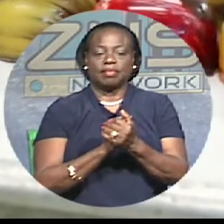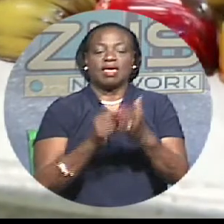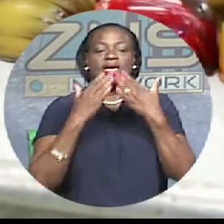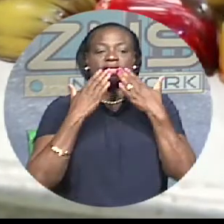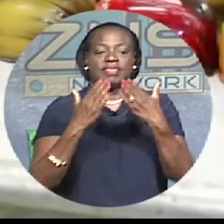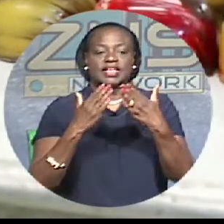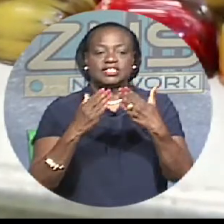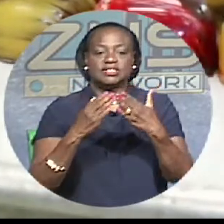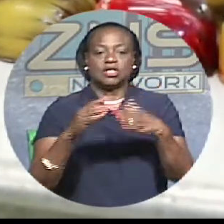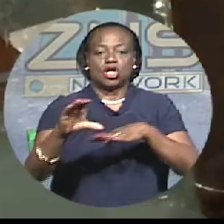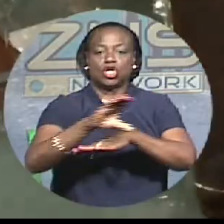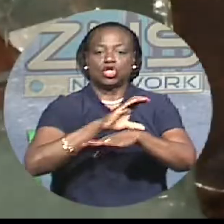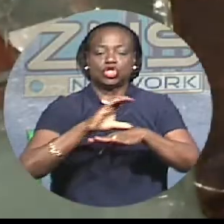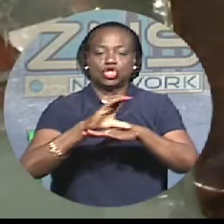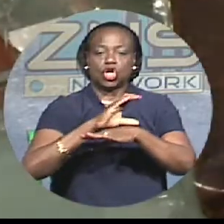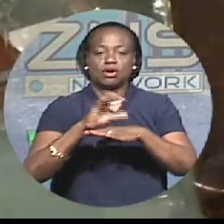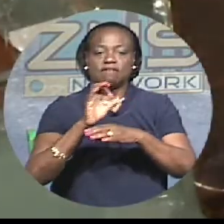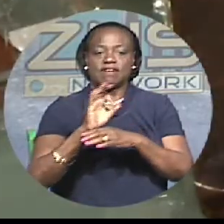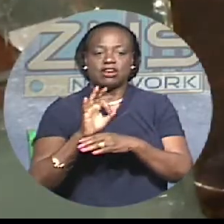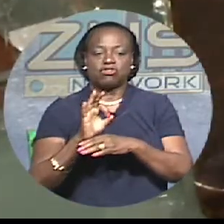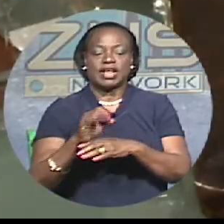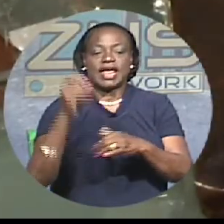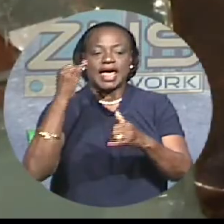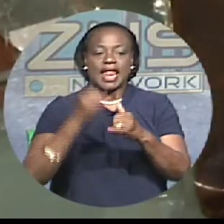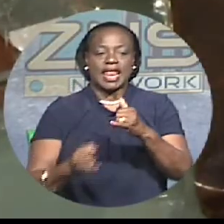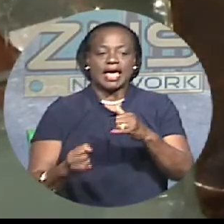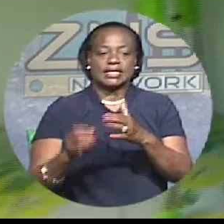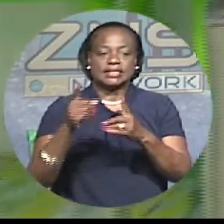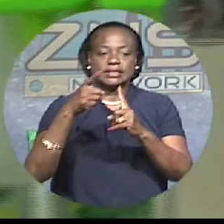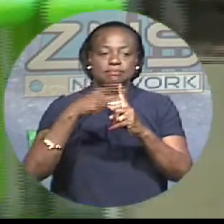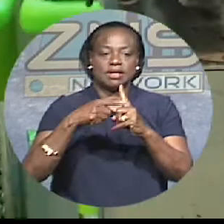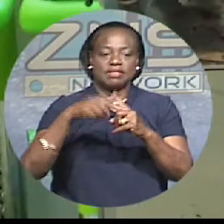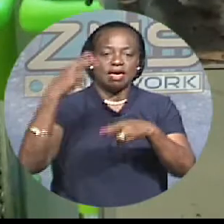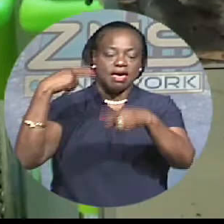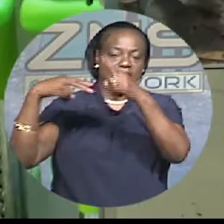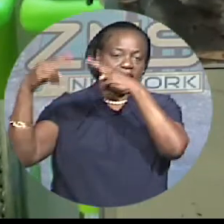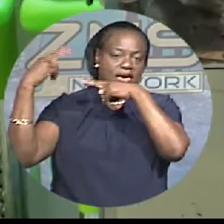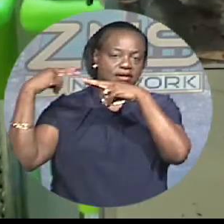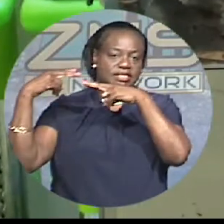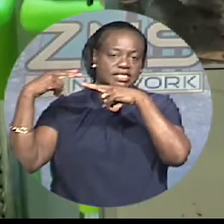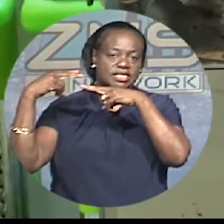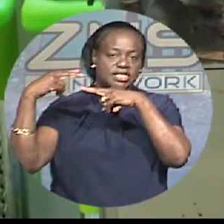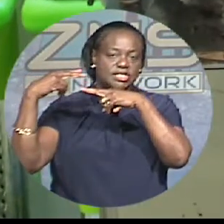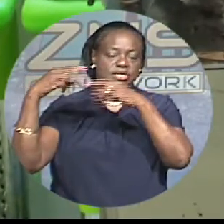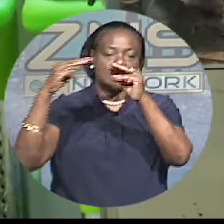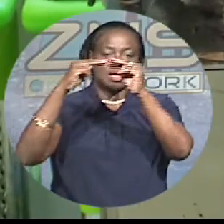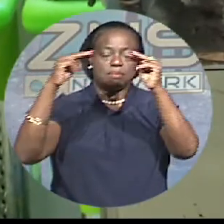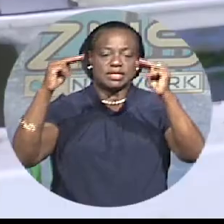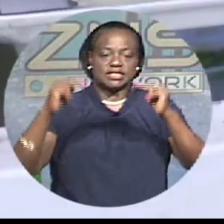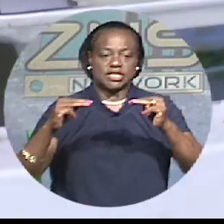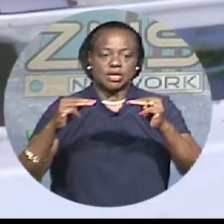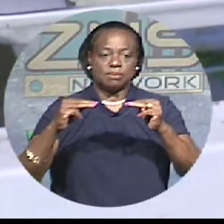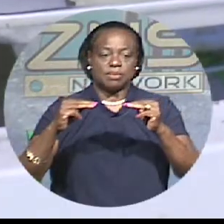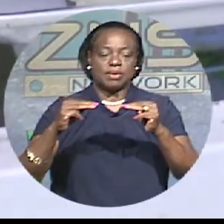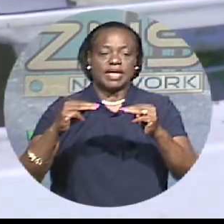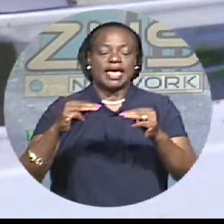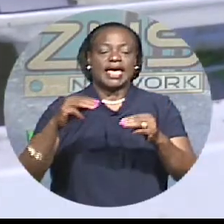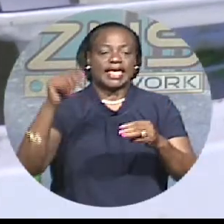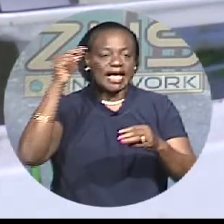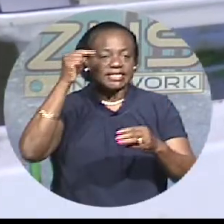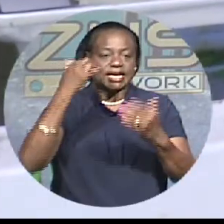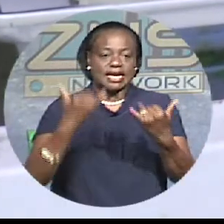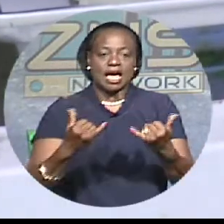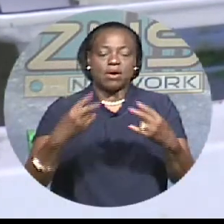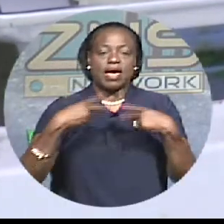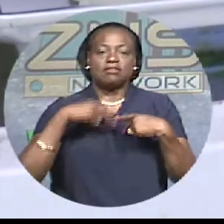chocolate factory and last month's official opening of the Heritage Museum of the Bahamas, Gazzaroli is boasting nearly 200 employees. But